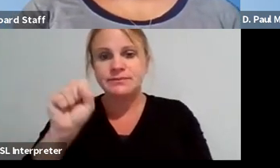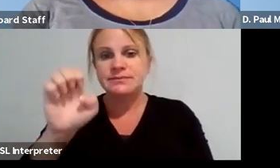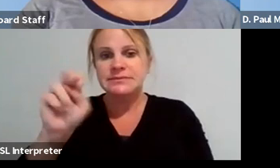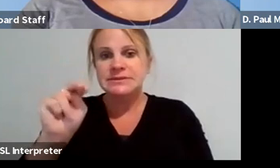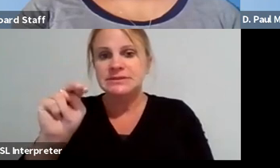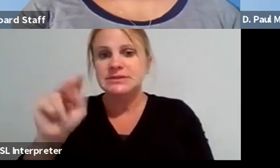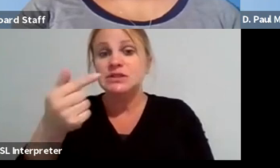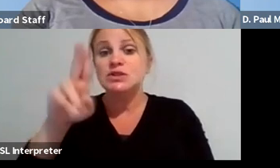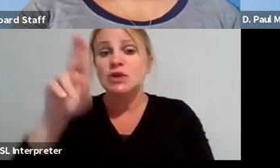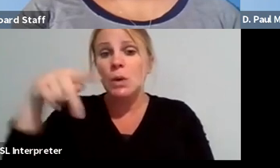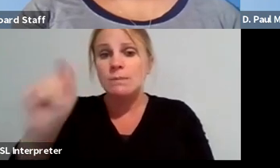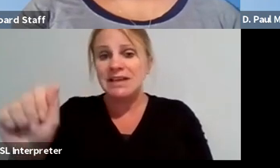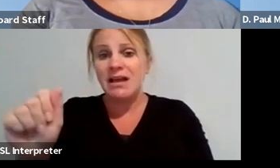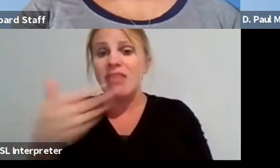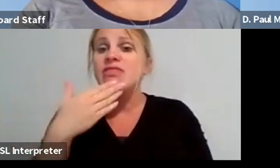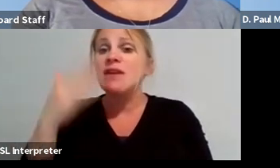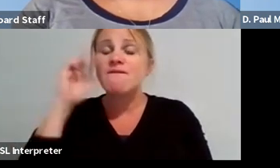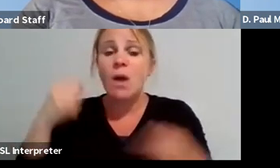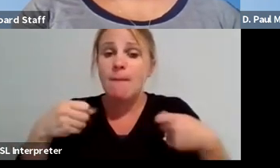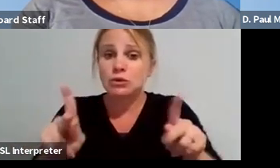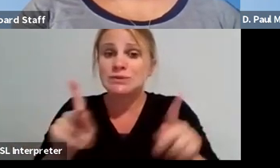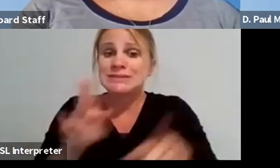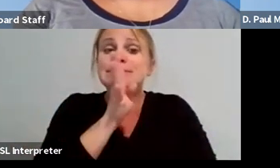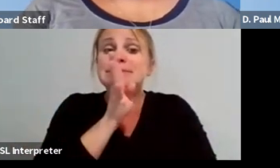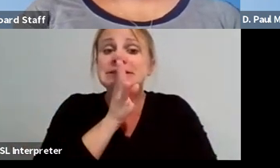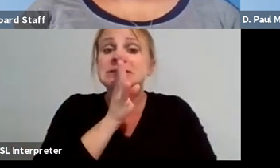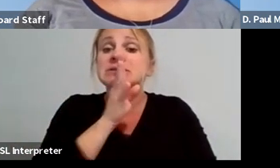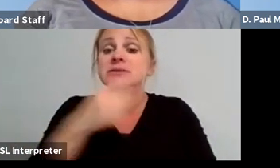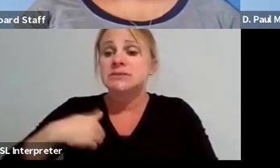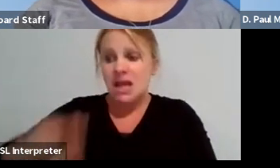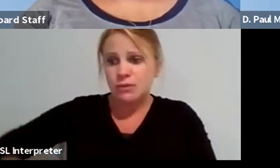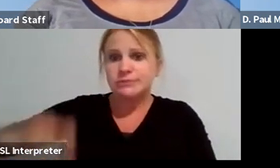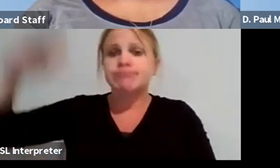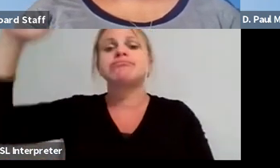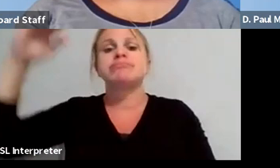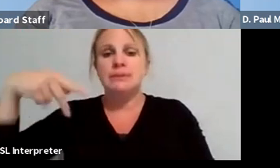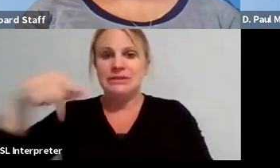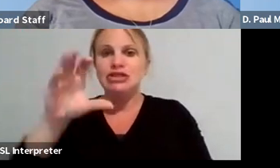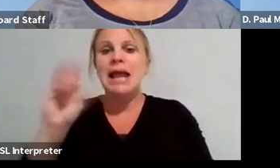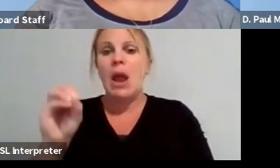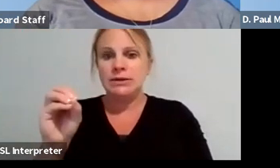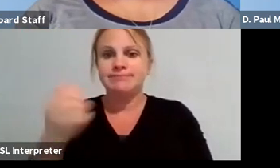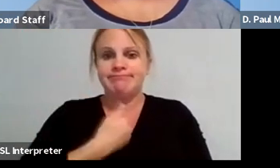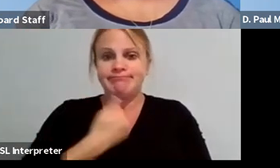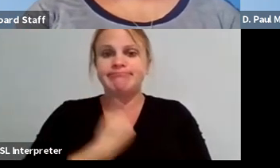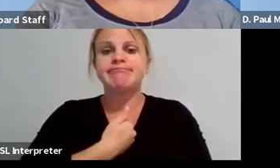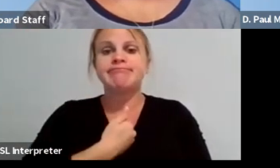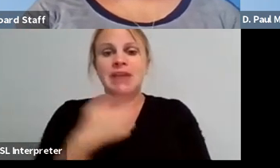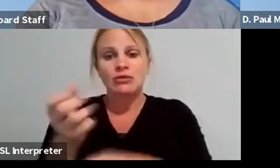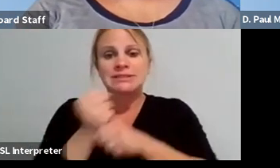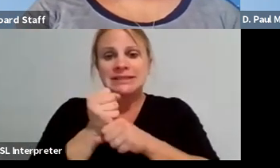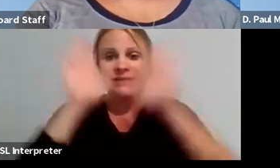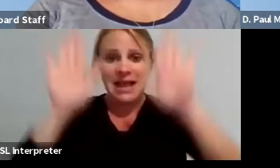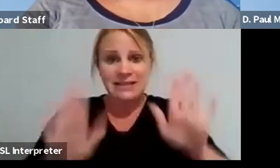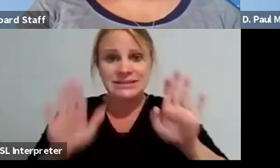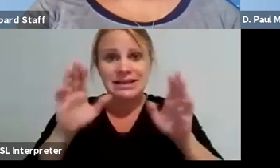Hi, thank you for the opportunity to speak. I was born, raised, and educated here in Prince George's County. I received an excellent education through the public